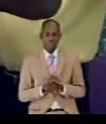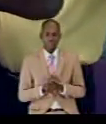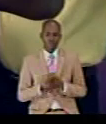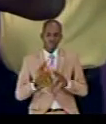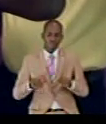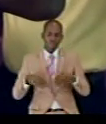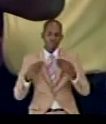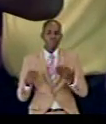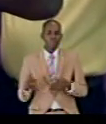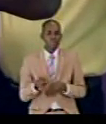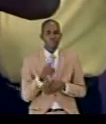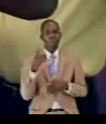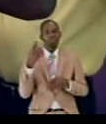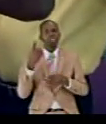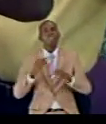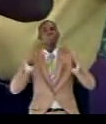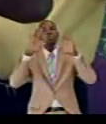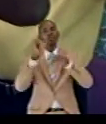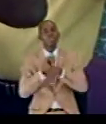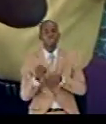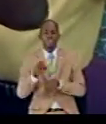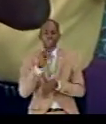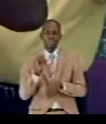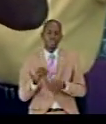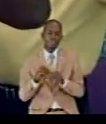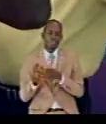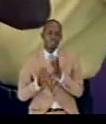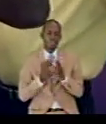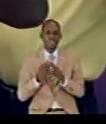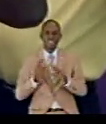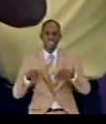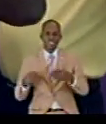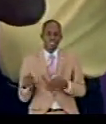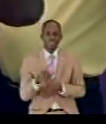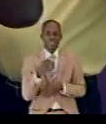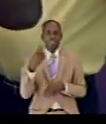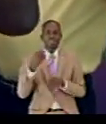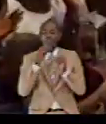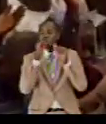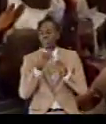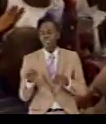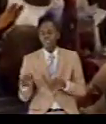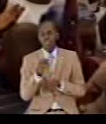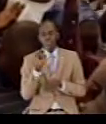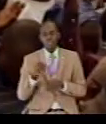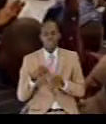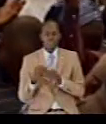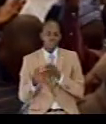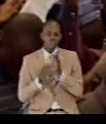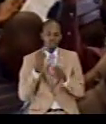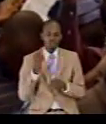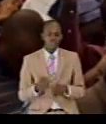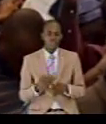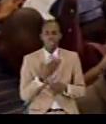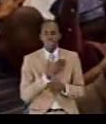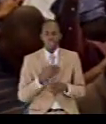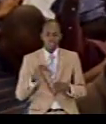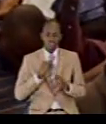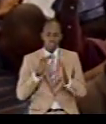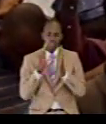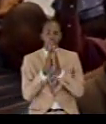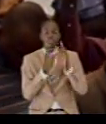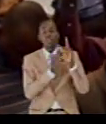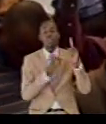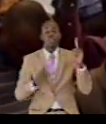Give them the miracle they need. Give them the blessing they need. And I pray, Lord,